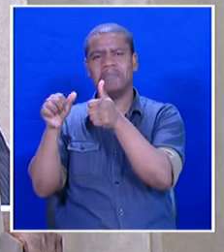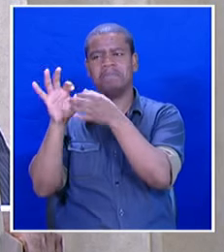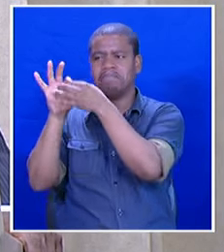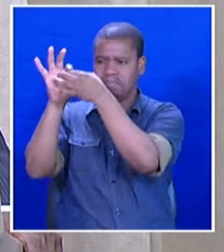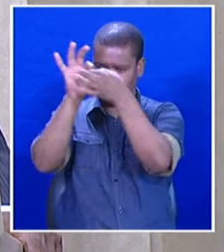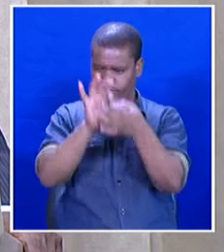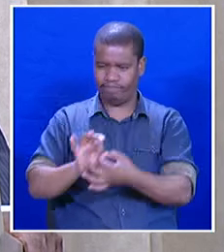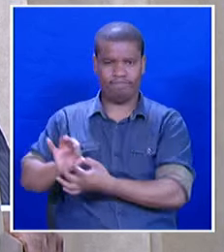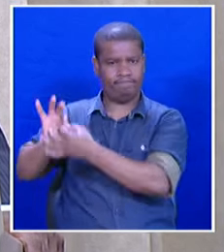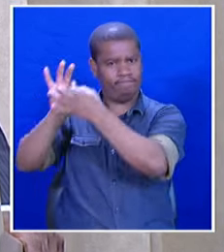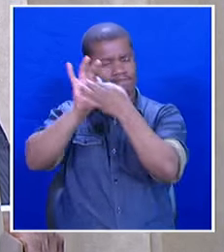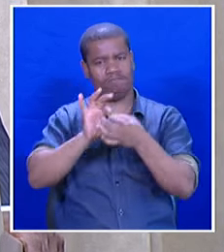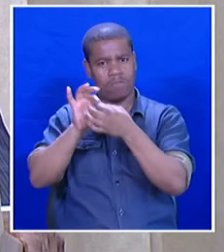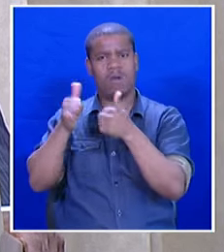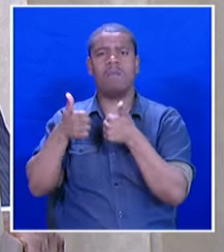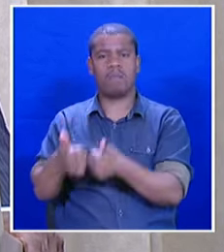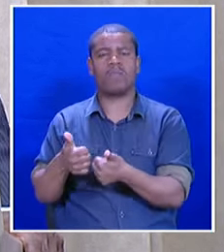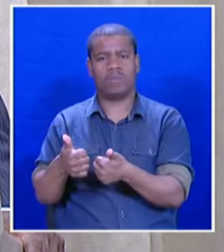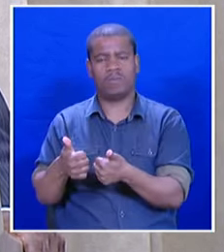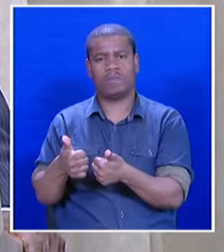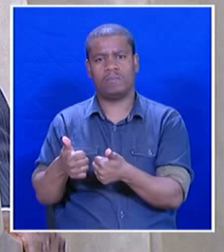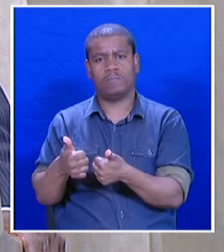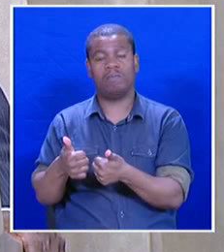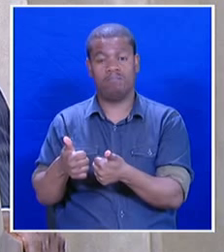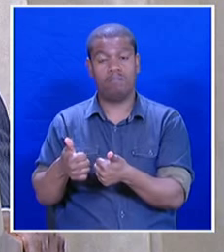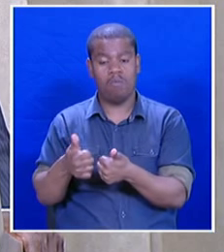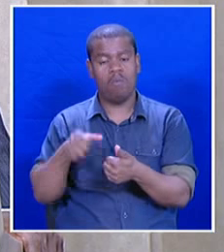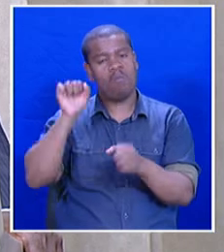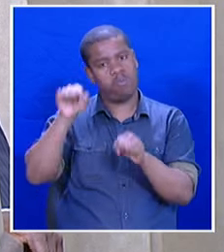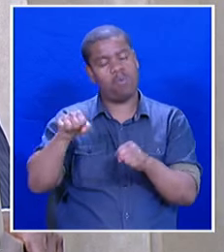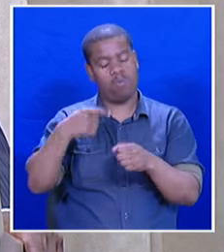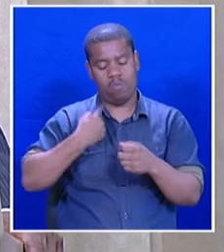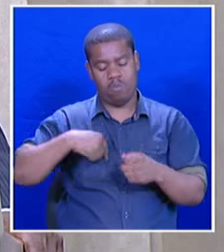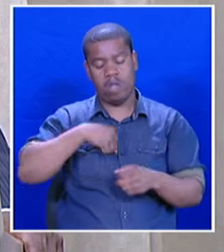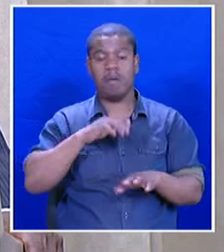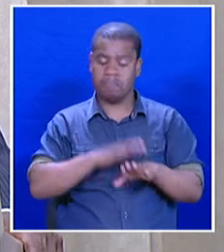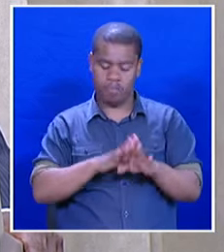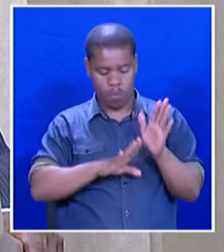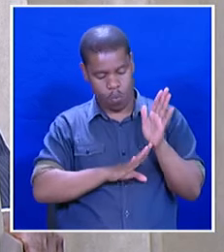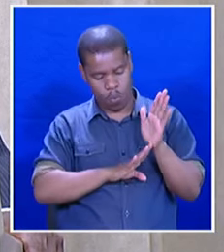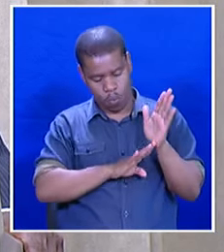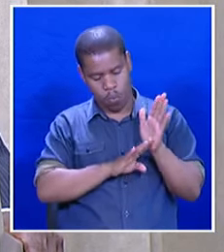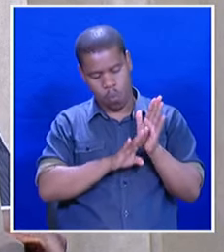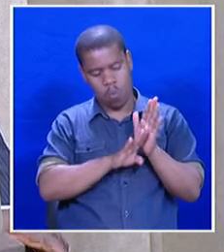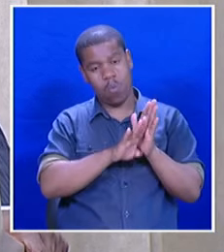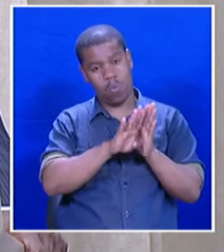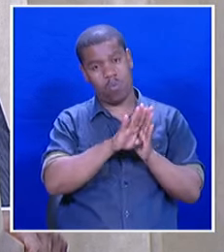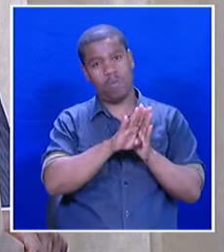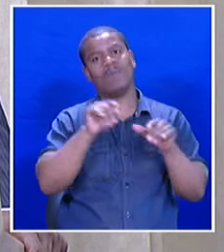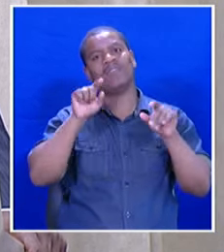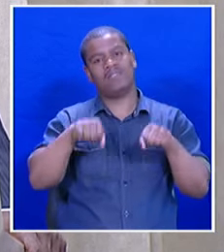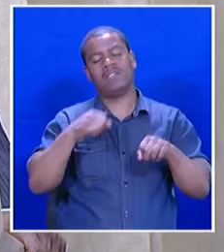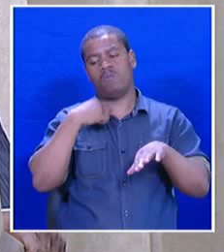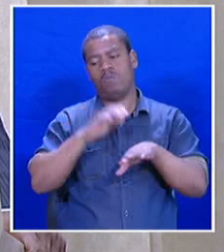continent and get to a point where, as we develop, we also foster the development